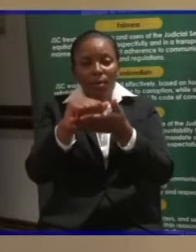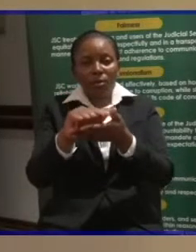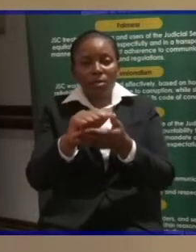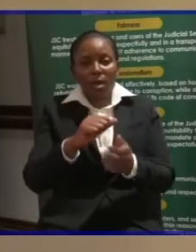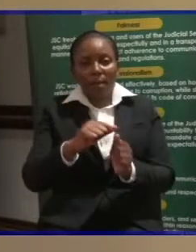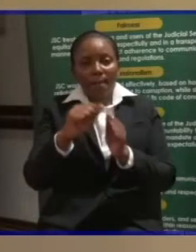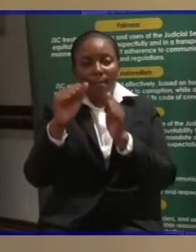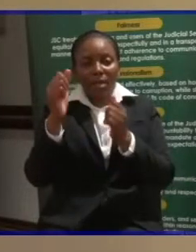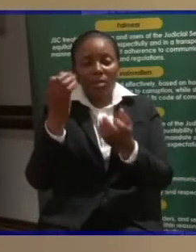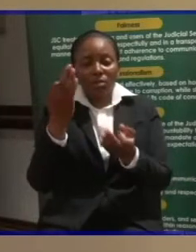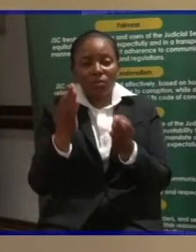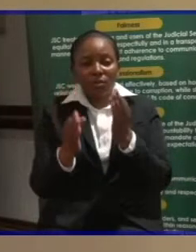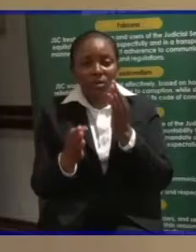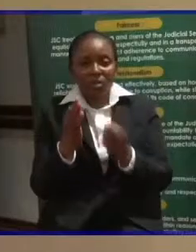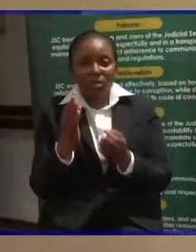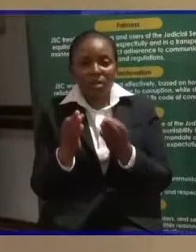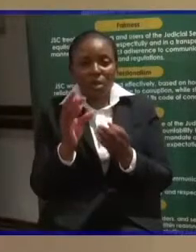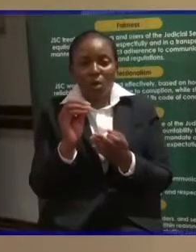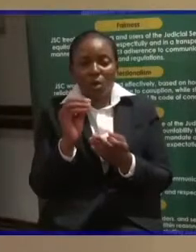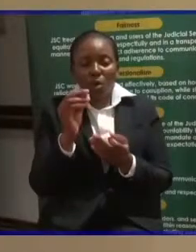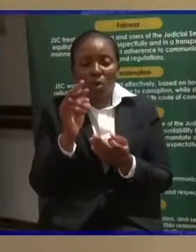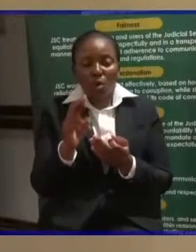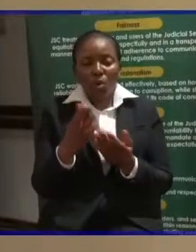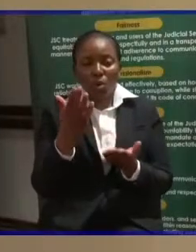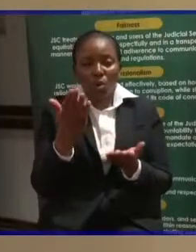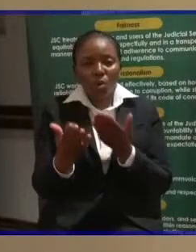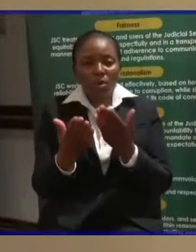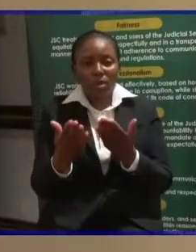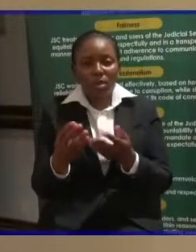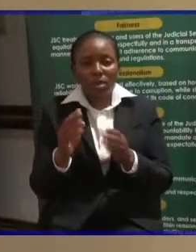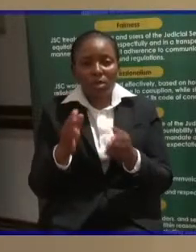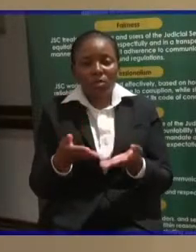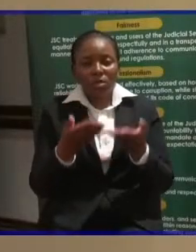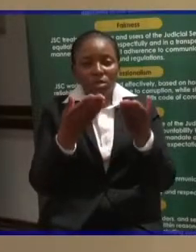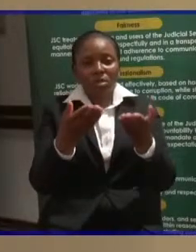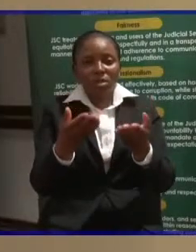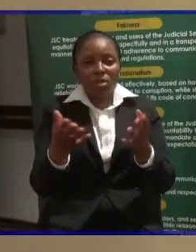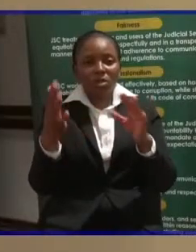determination or only to initiate conciliation?